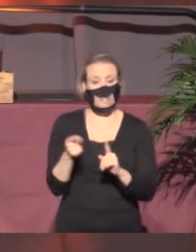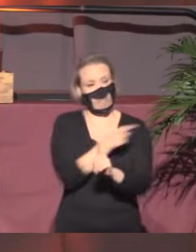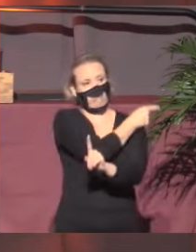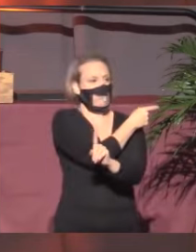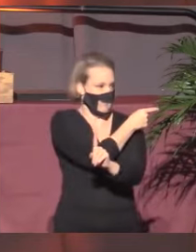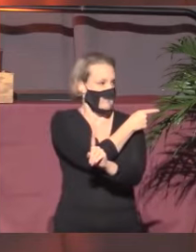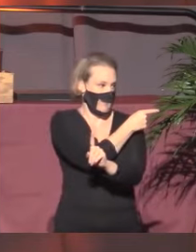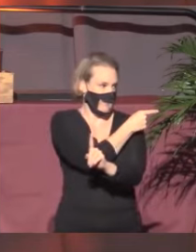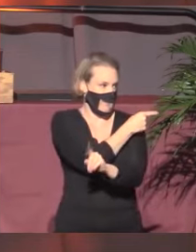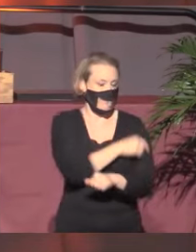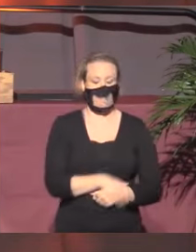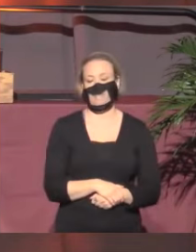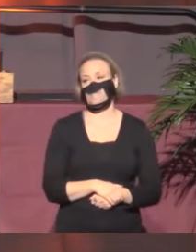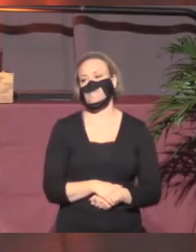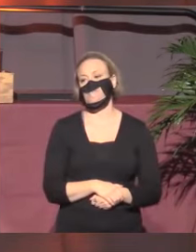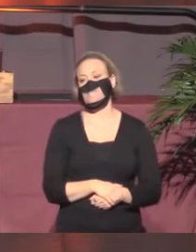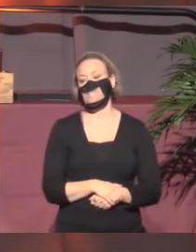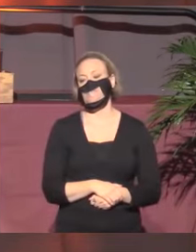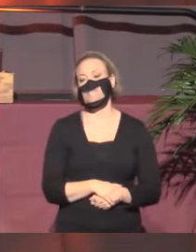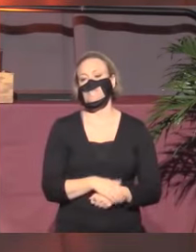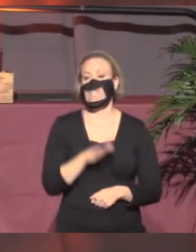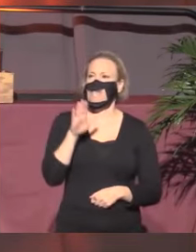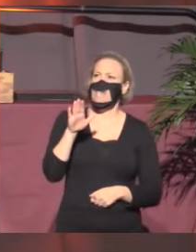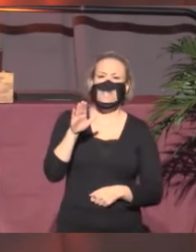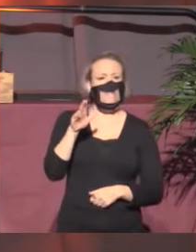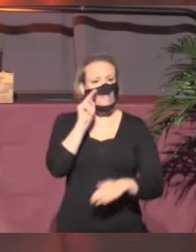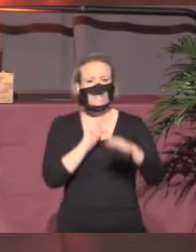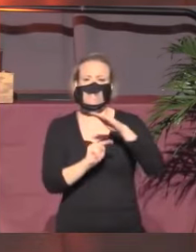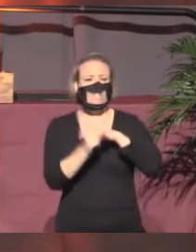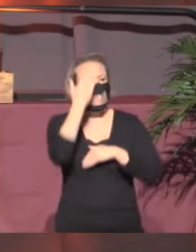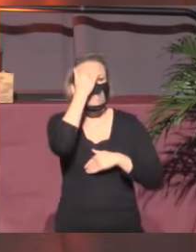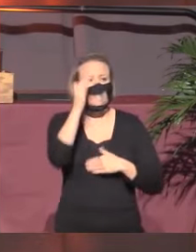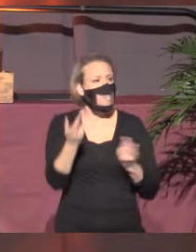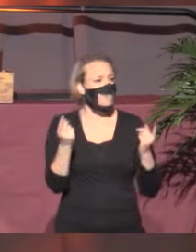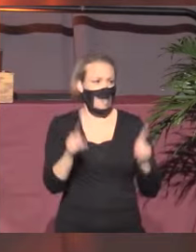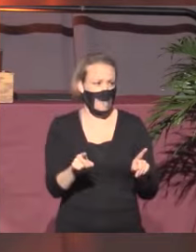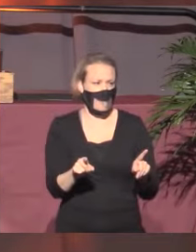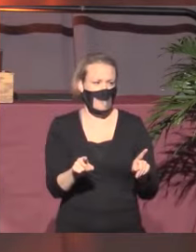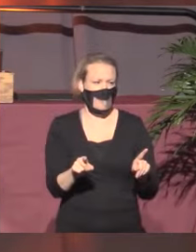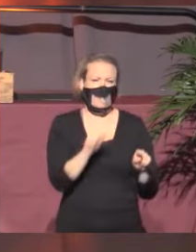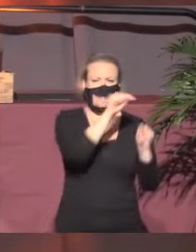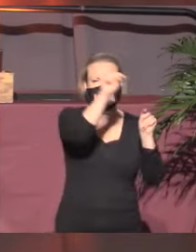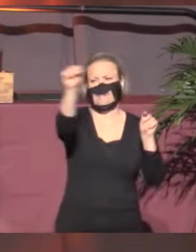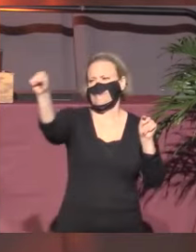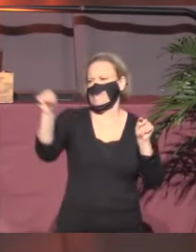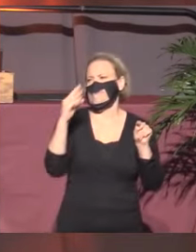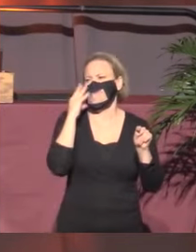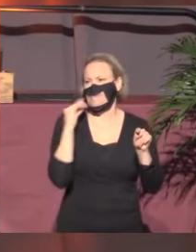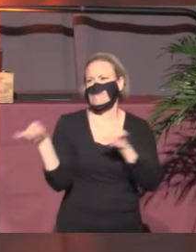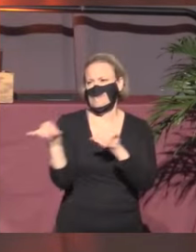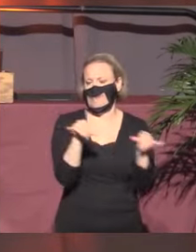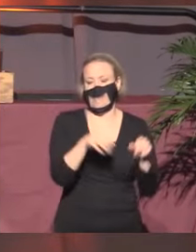he anticipated. This level of unpredictability is not unique to him. It will happen to us all. Yet